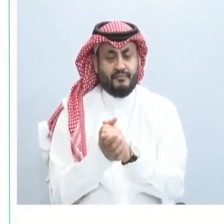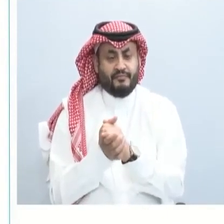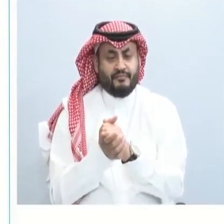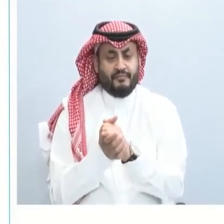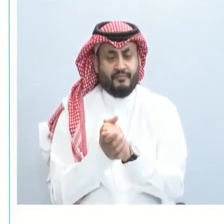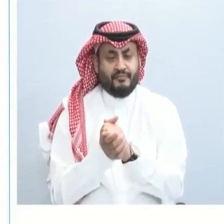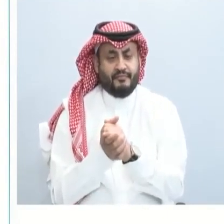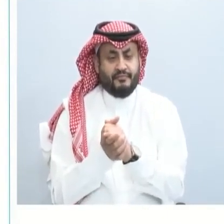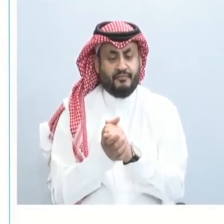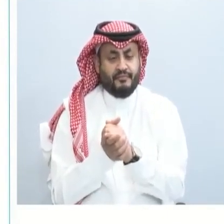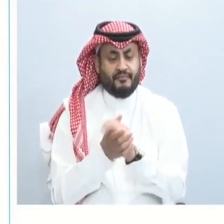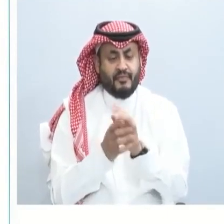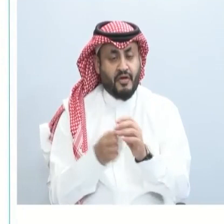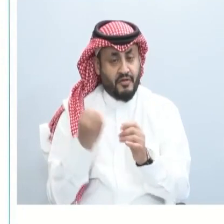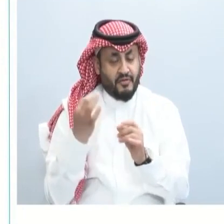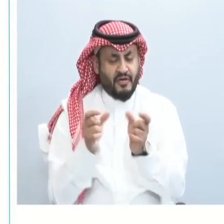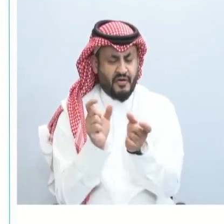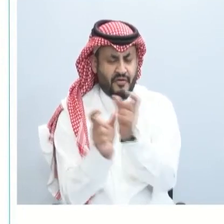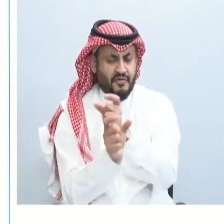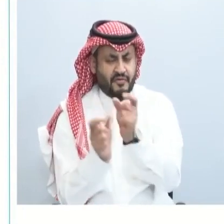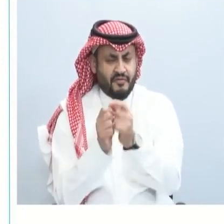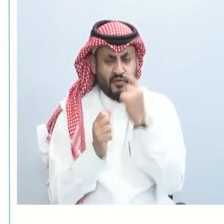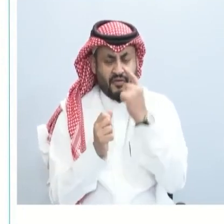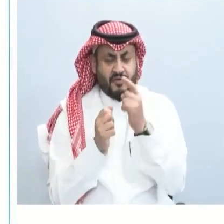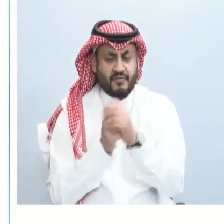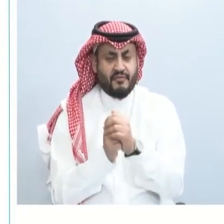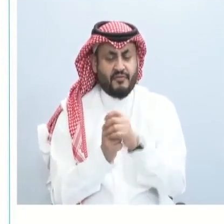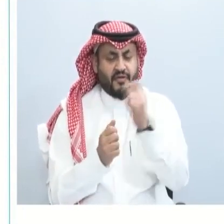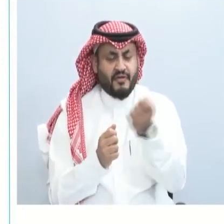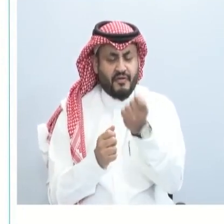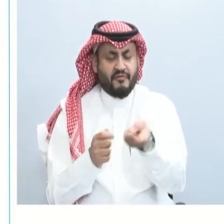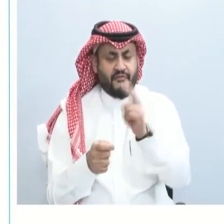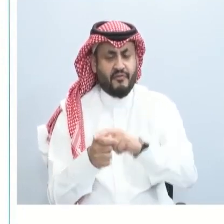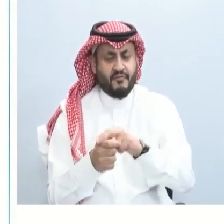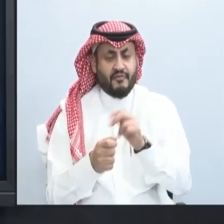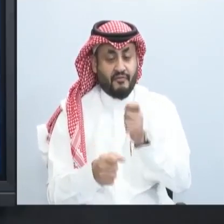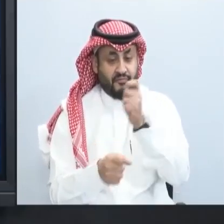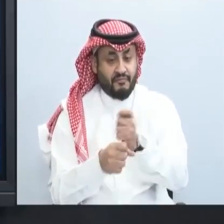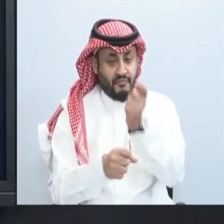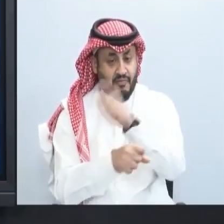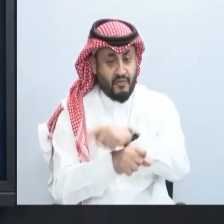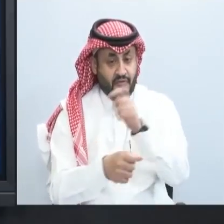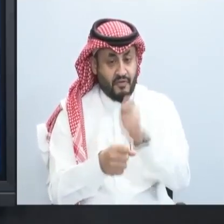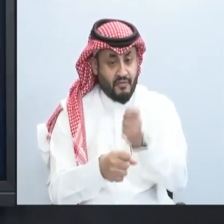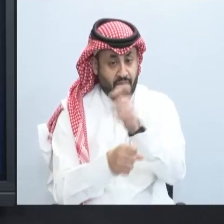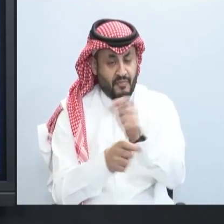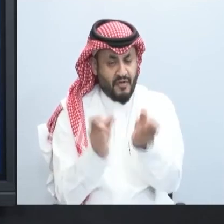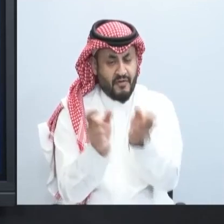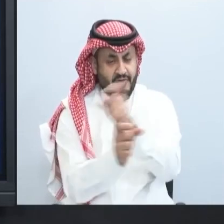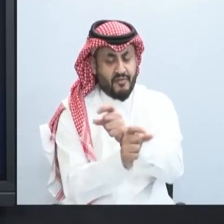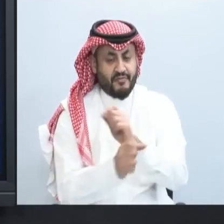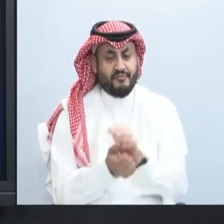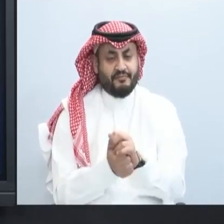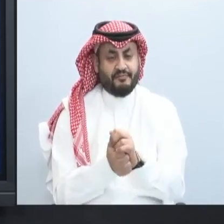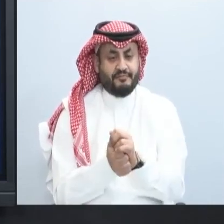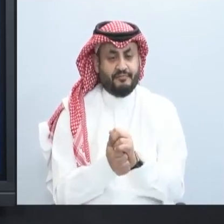he drove them. So we can rewrite the story by changing the pronouns. So it